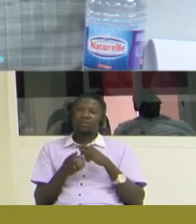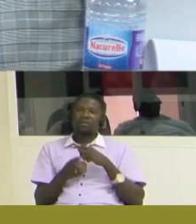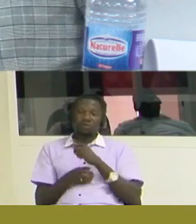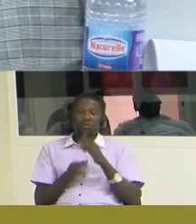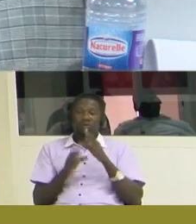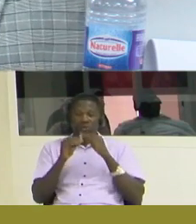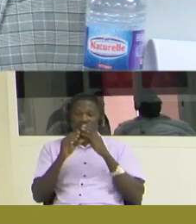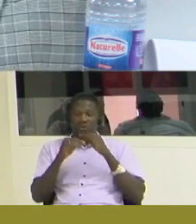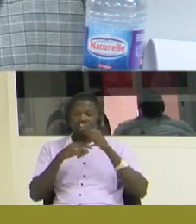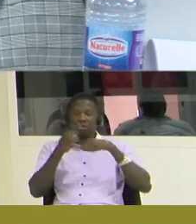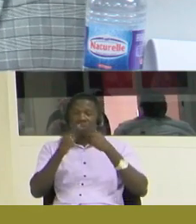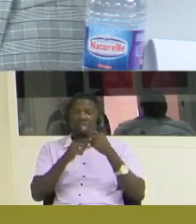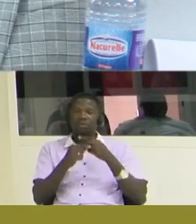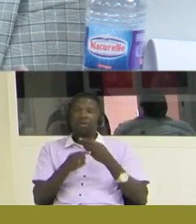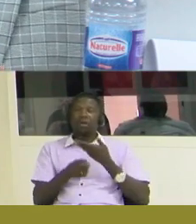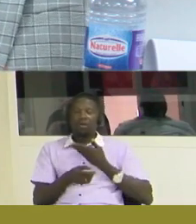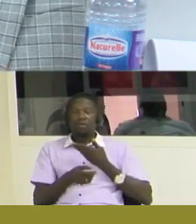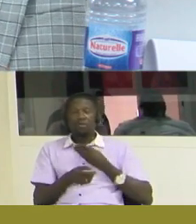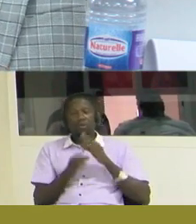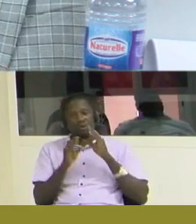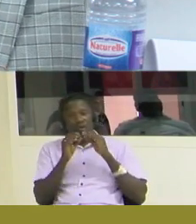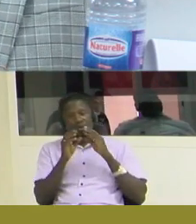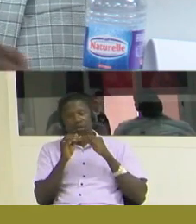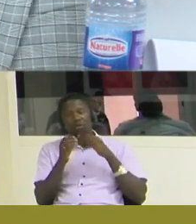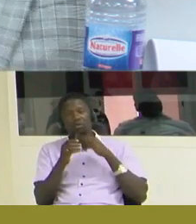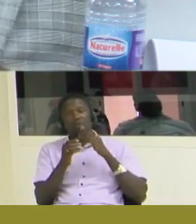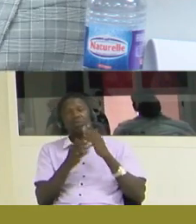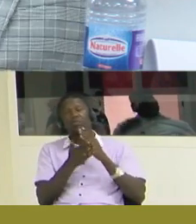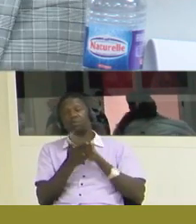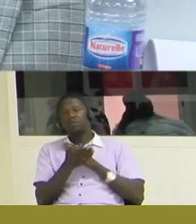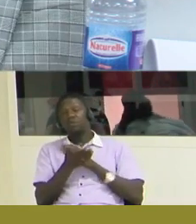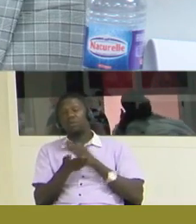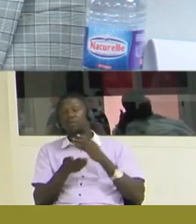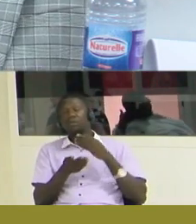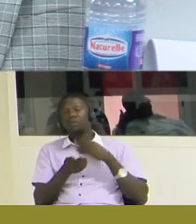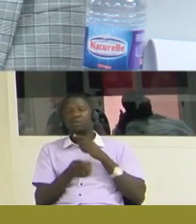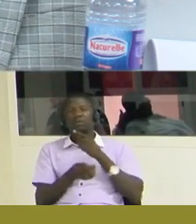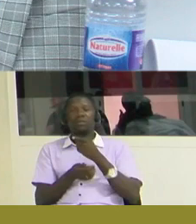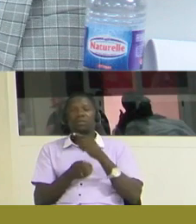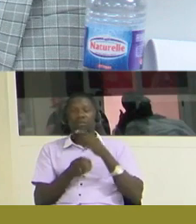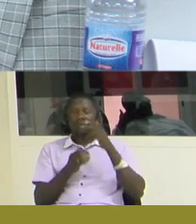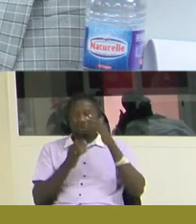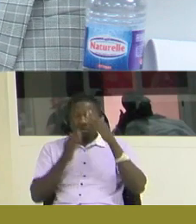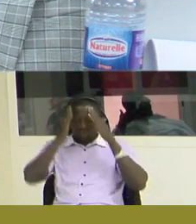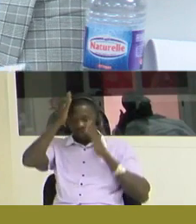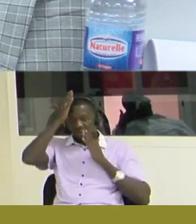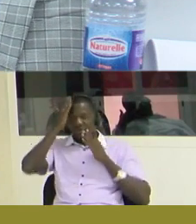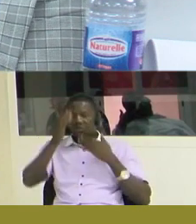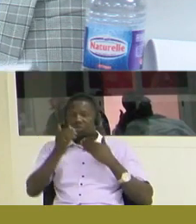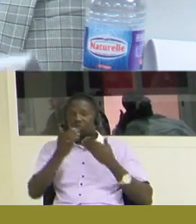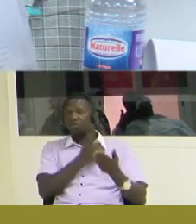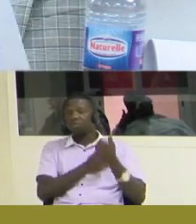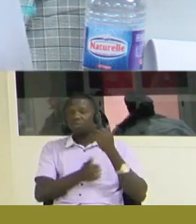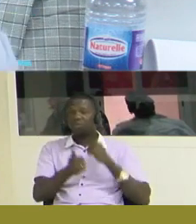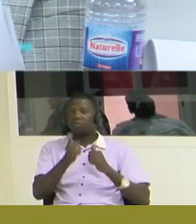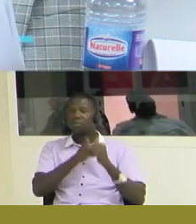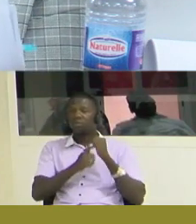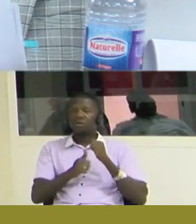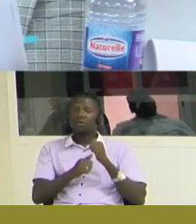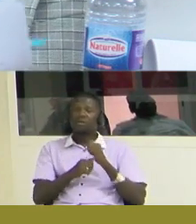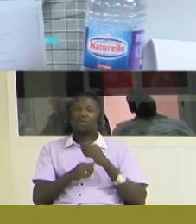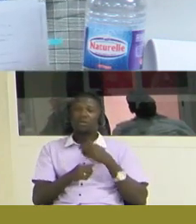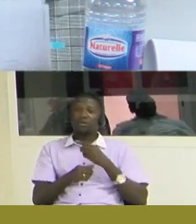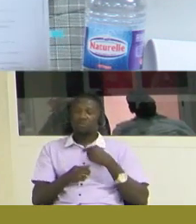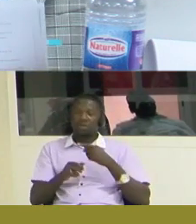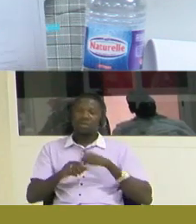having been told before that you know the soldiers would come back and it would be